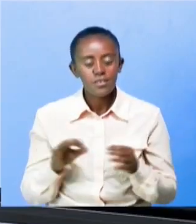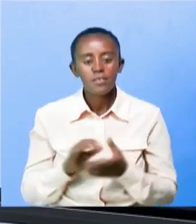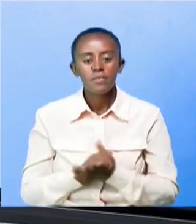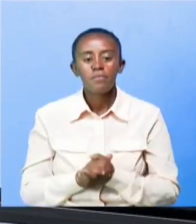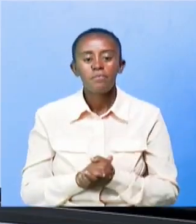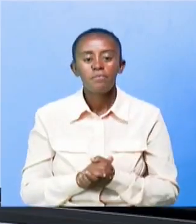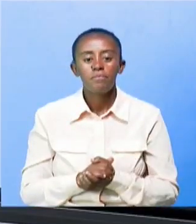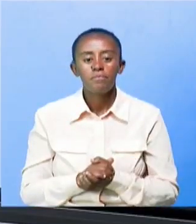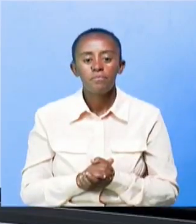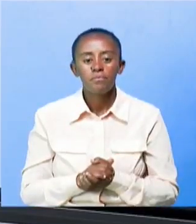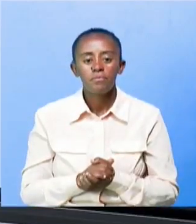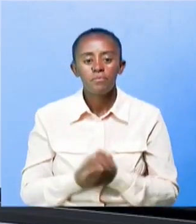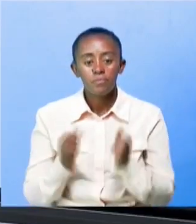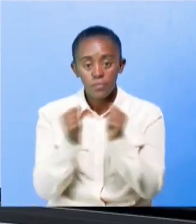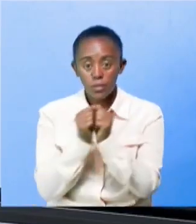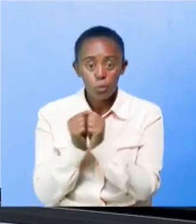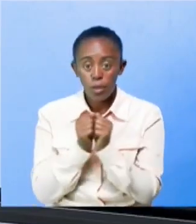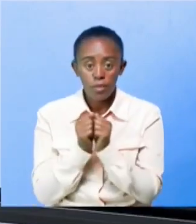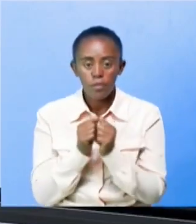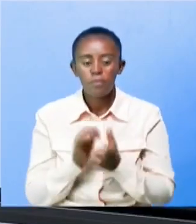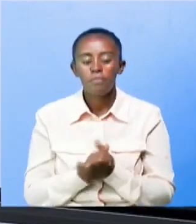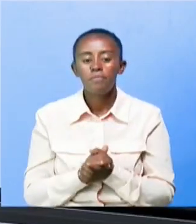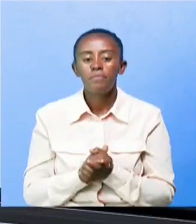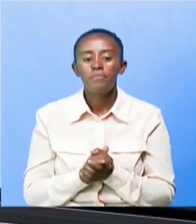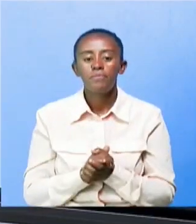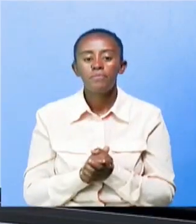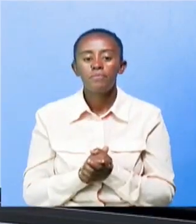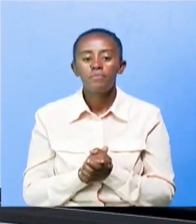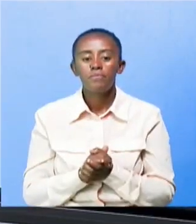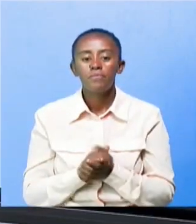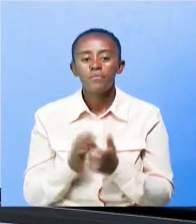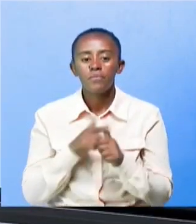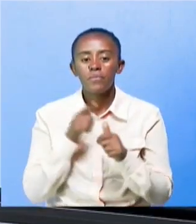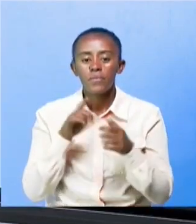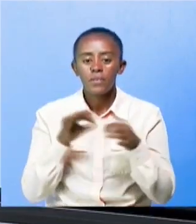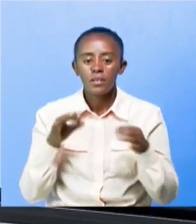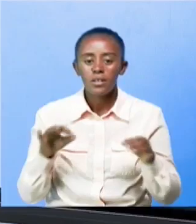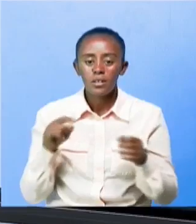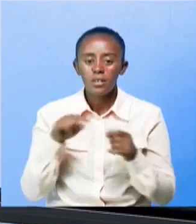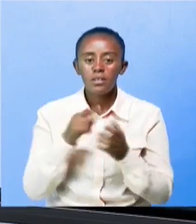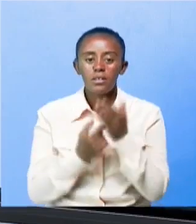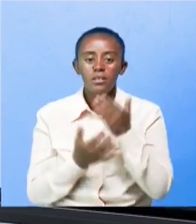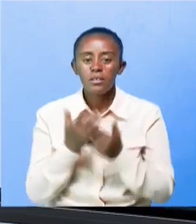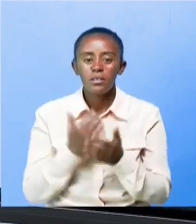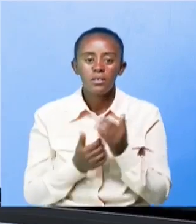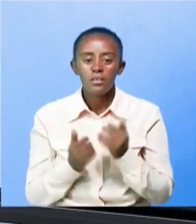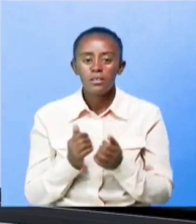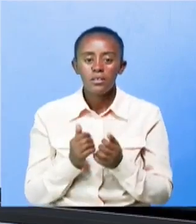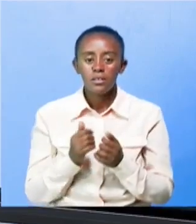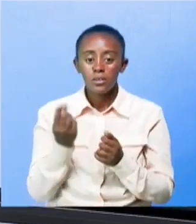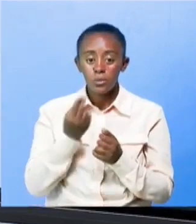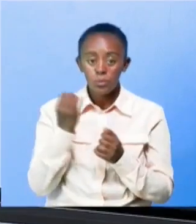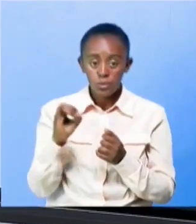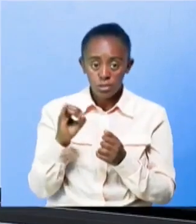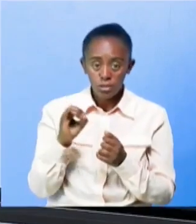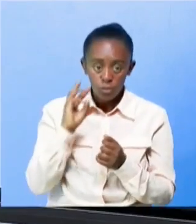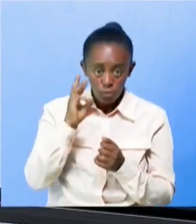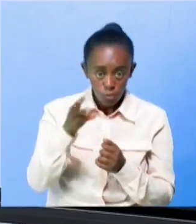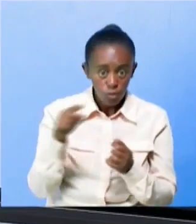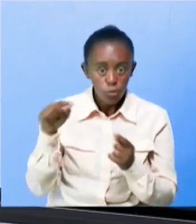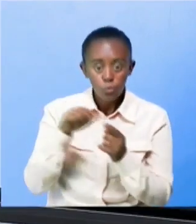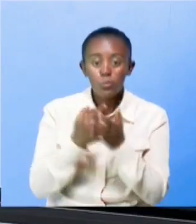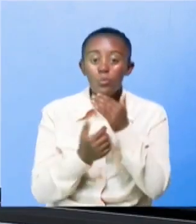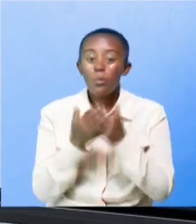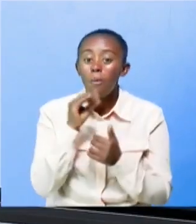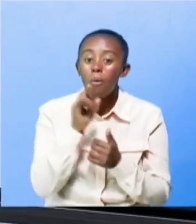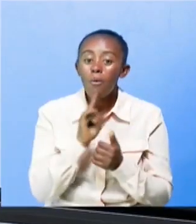So let's do it together. The first sentence we could talk about is using will to talk